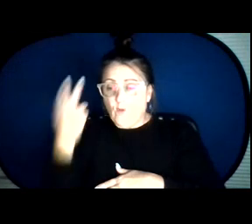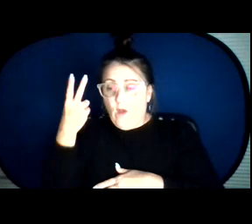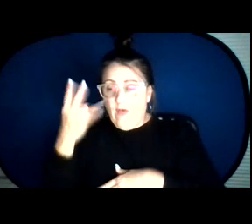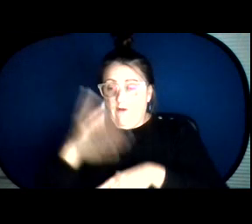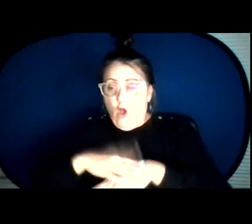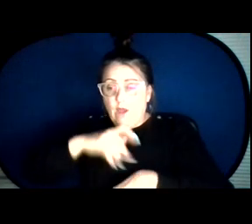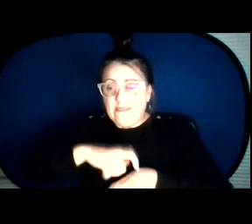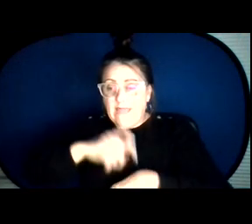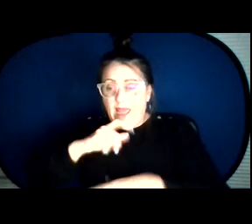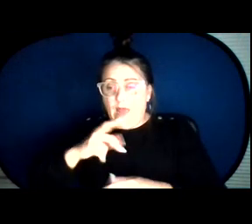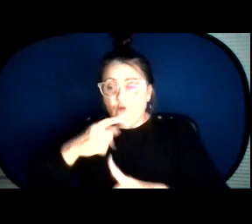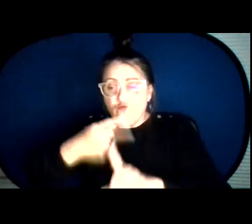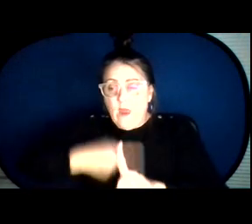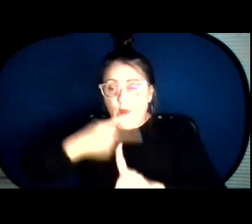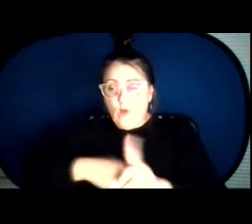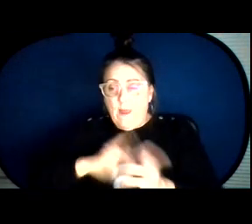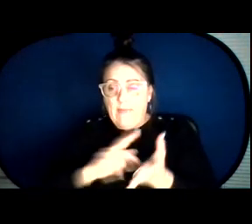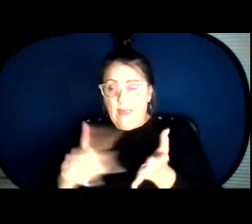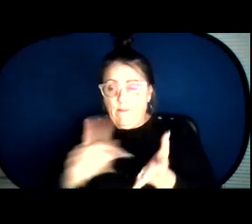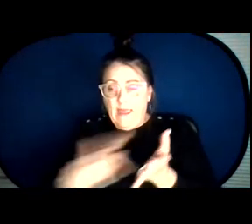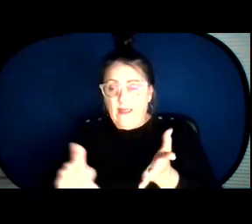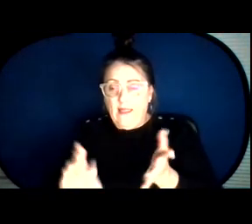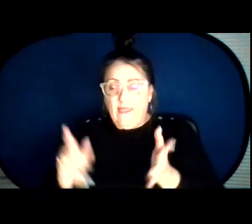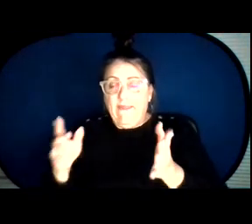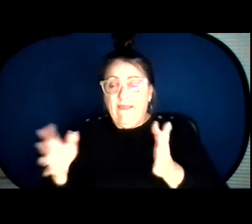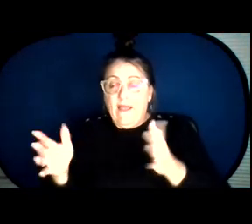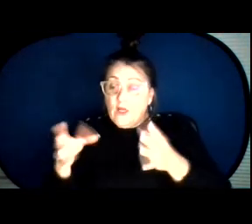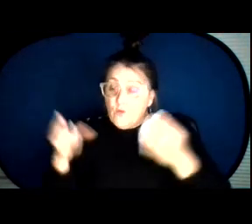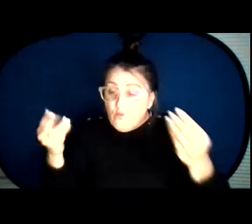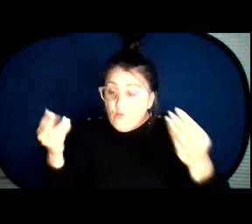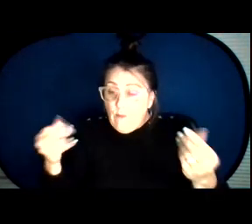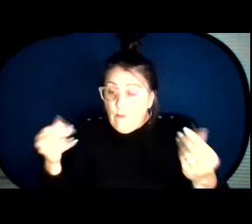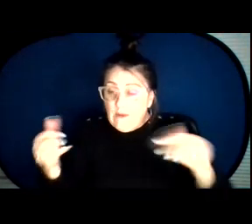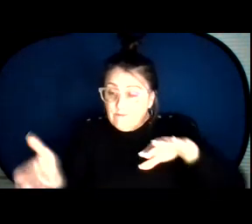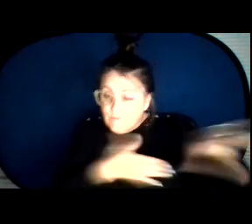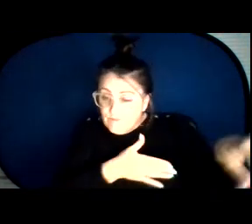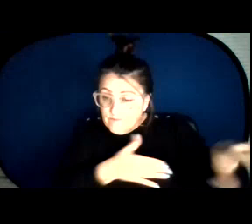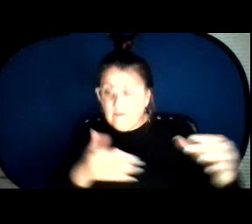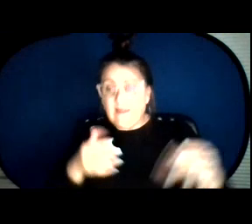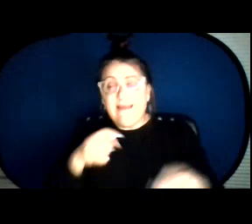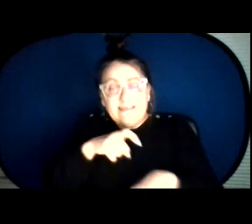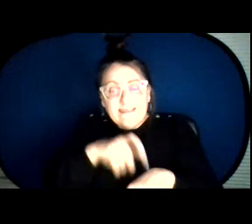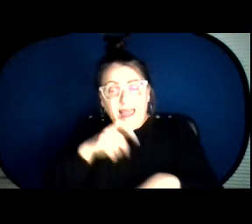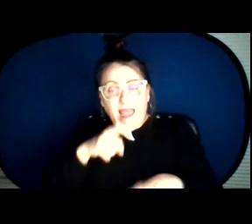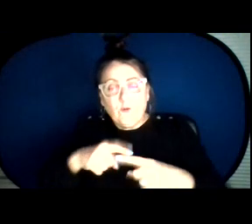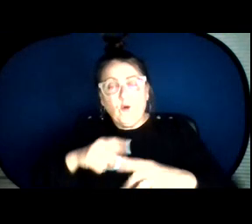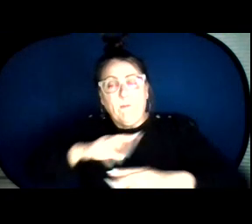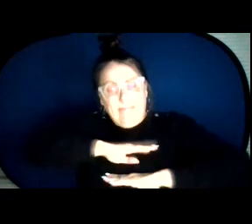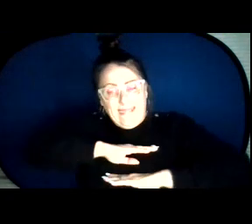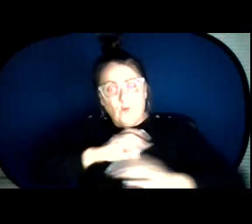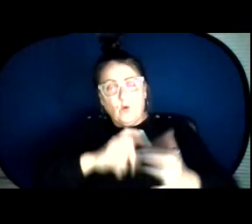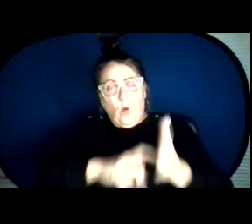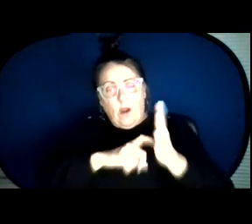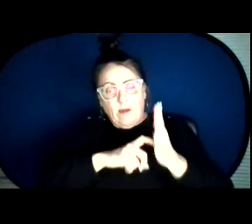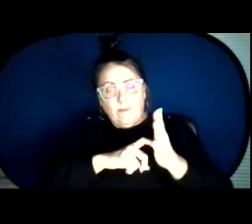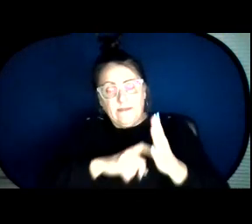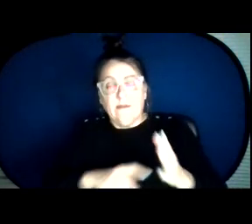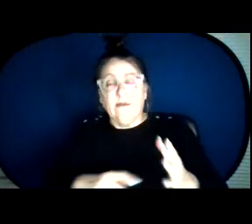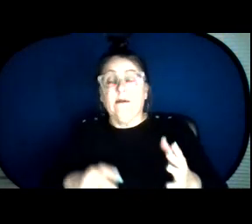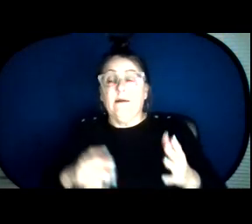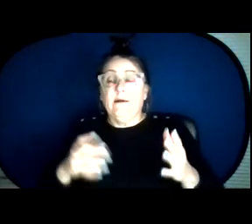rent payments. Caltrans sets those properties aside to allow tenants sufficient time to meet the 12-month requirement. Further, in estimating